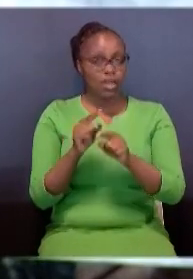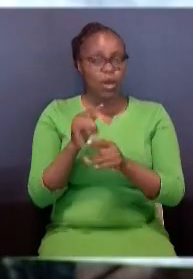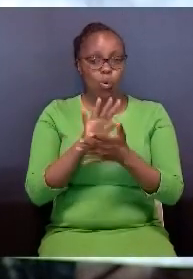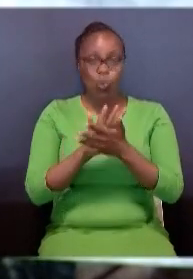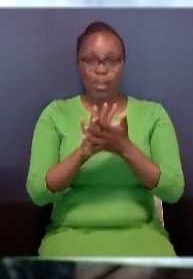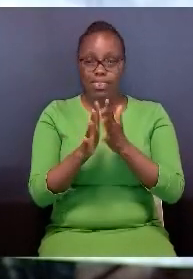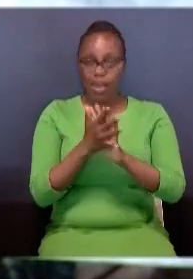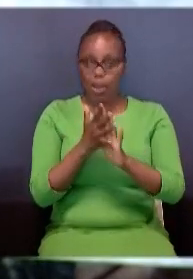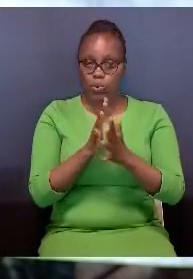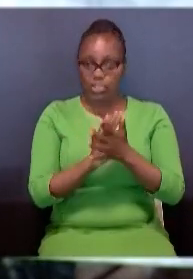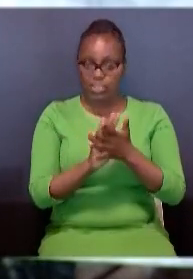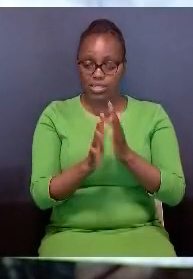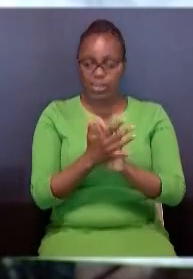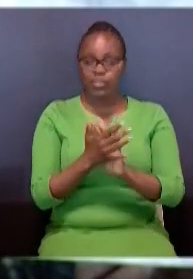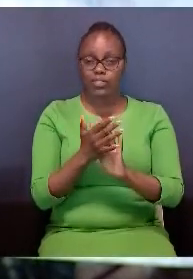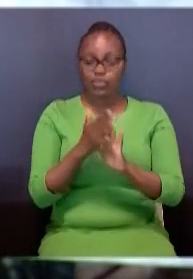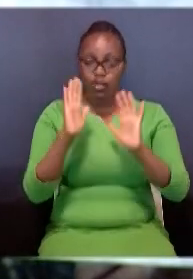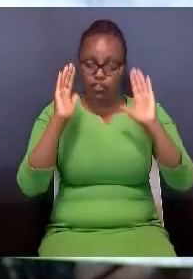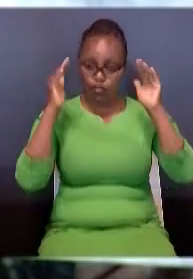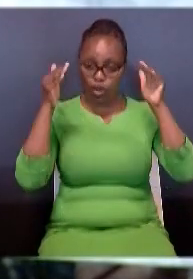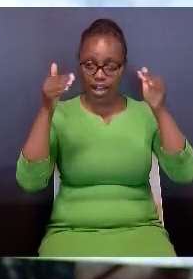without purpose